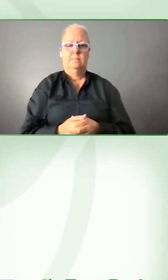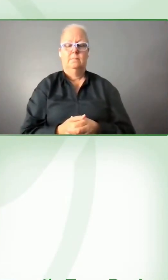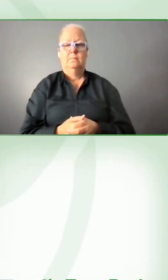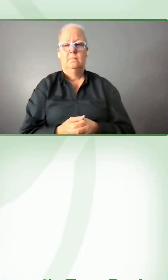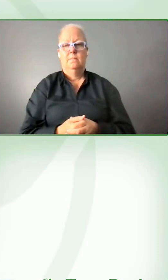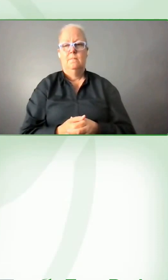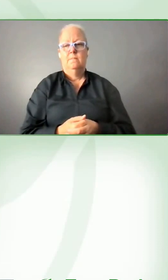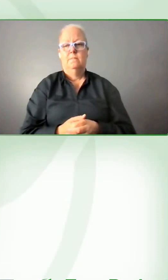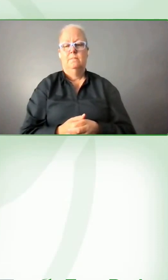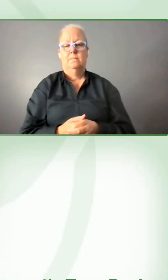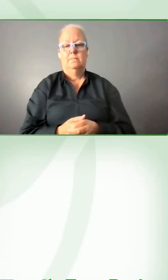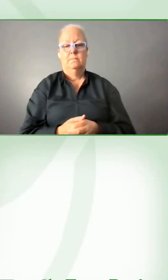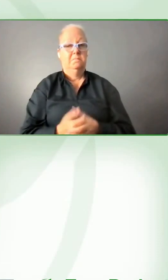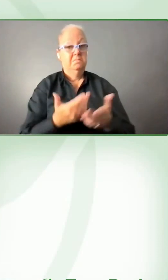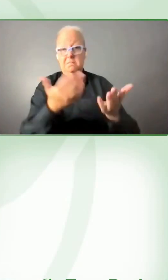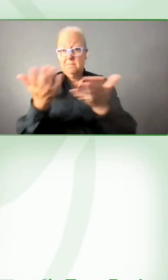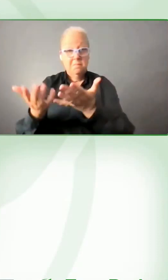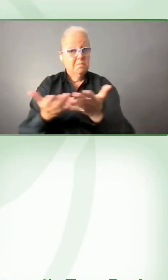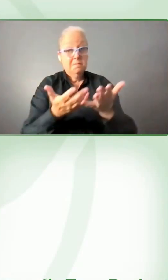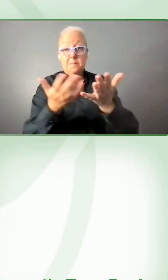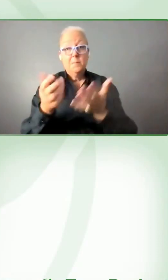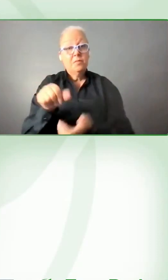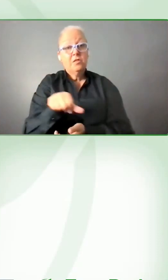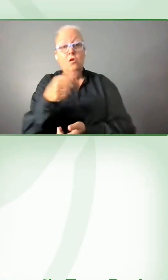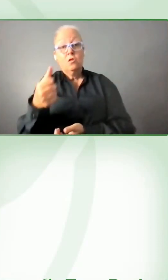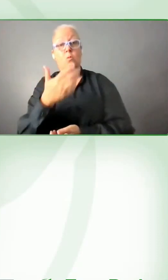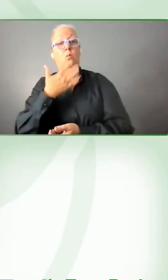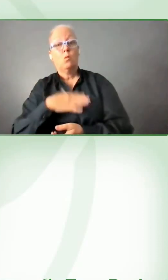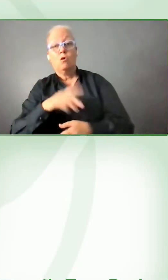Would anyone else like to respond?